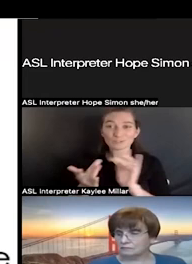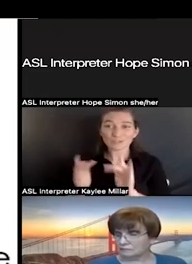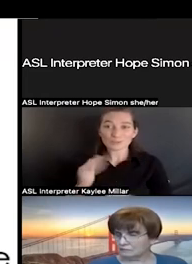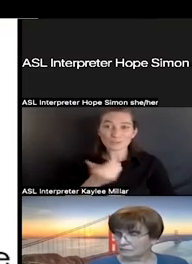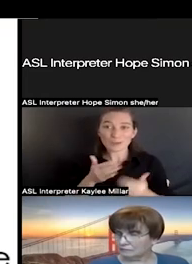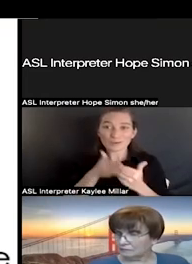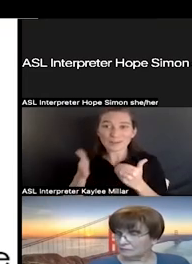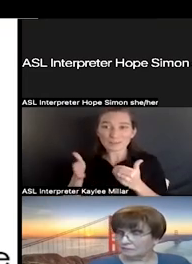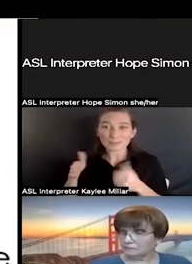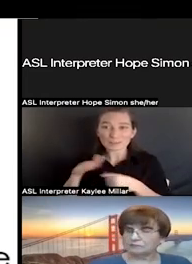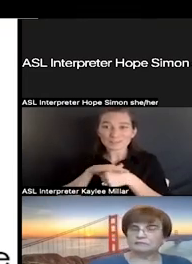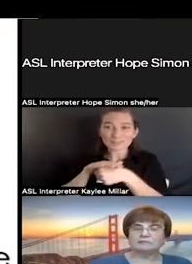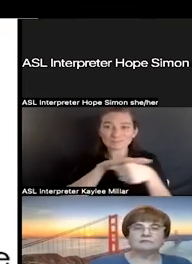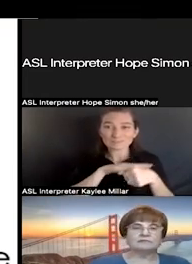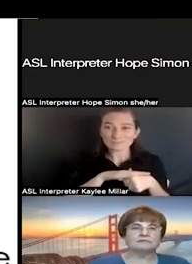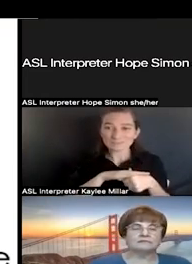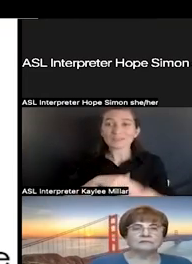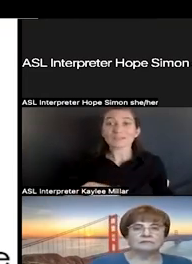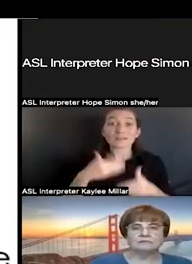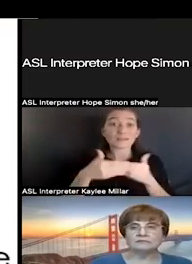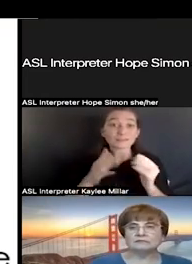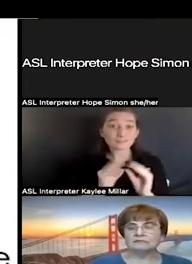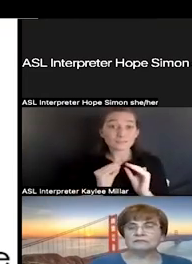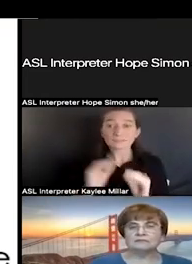the 10th. So everybody add that to their calendars.